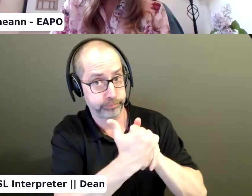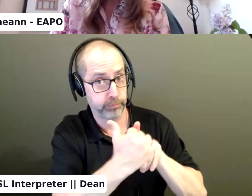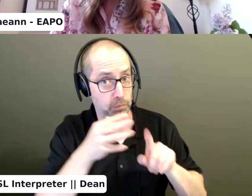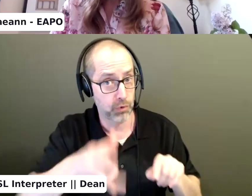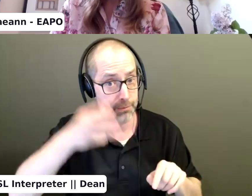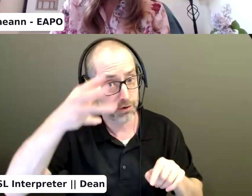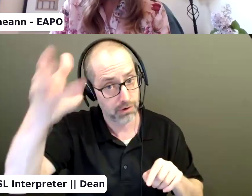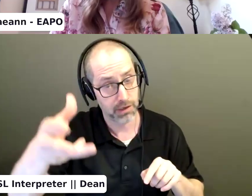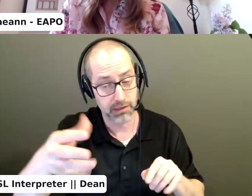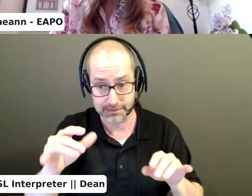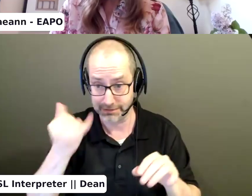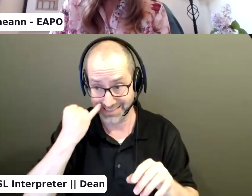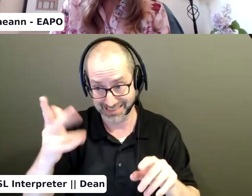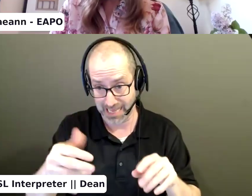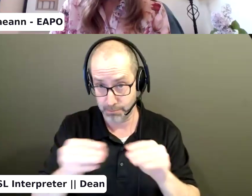your investigations?